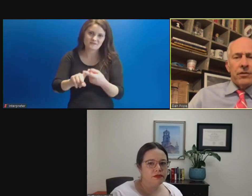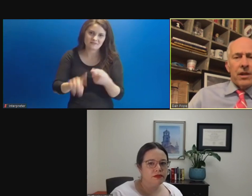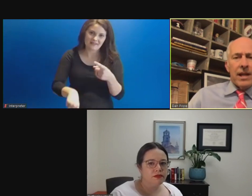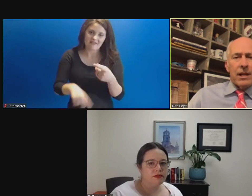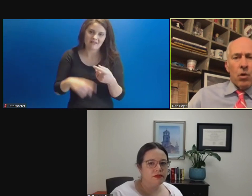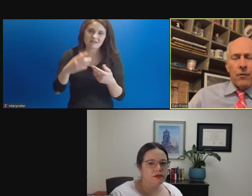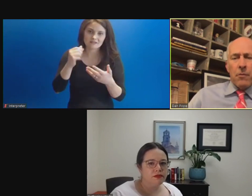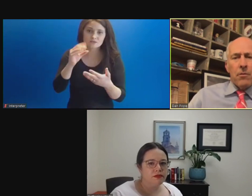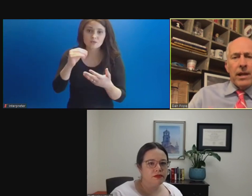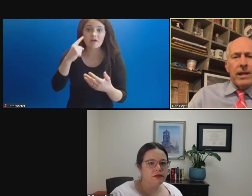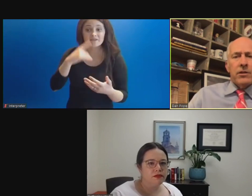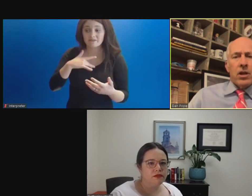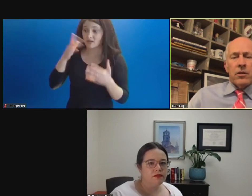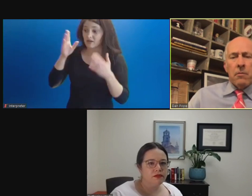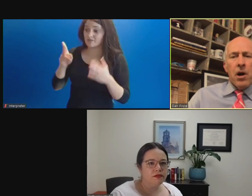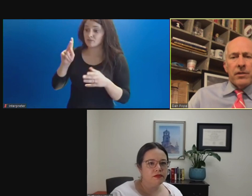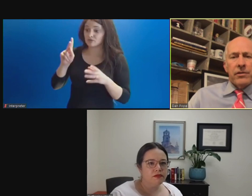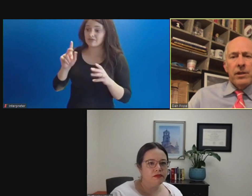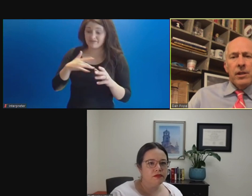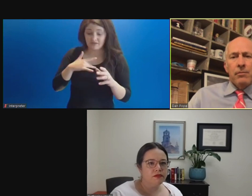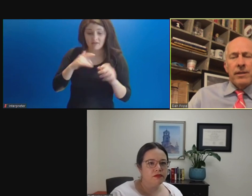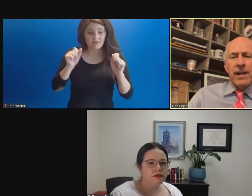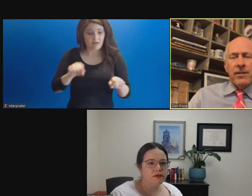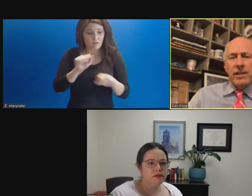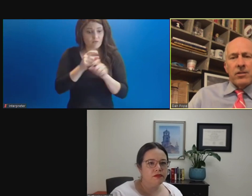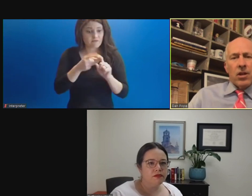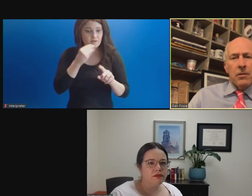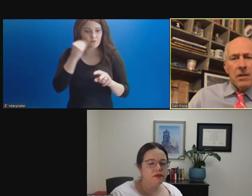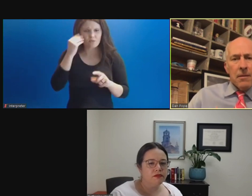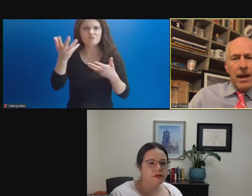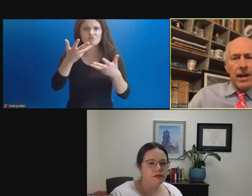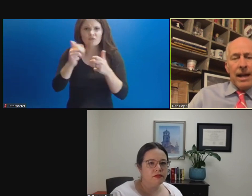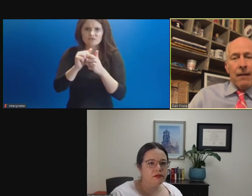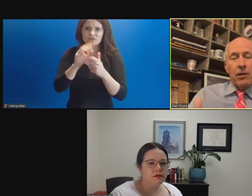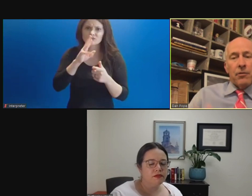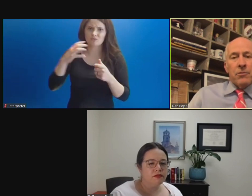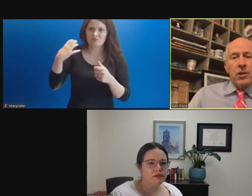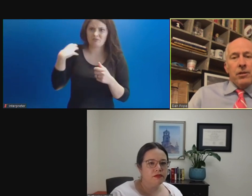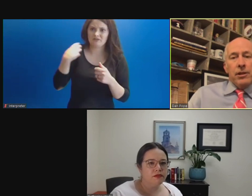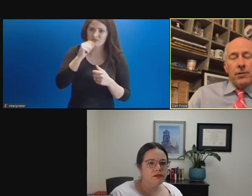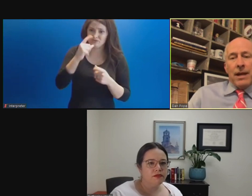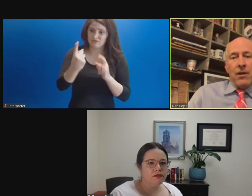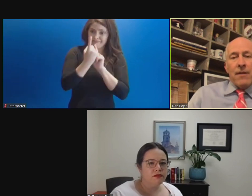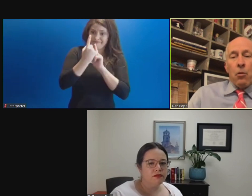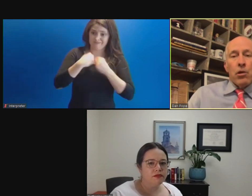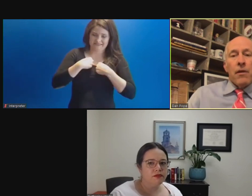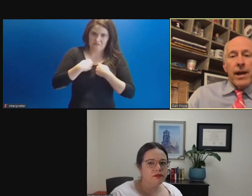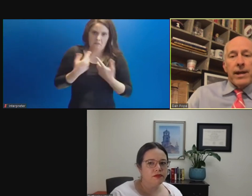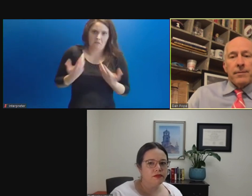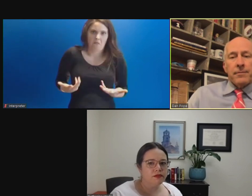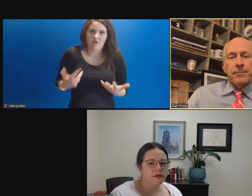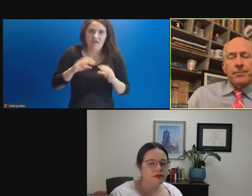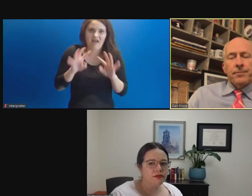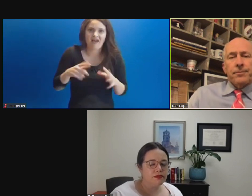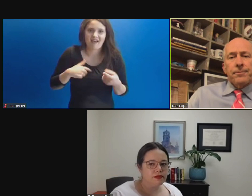employee feels like they can work from home, they need to talk to their boss, but they don't need to talk to me about it. I really don't, I don't have a role